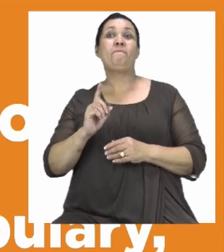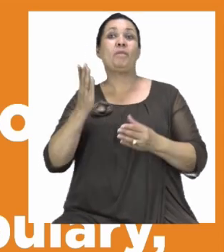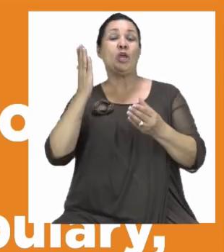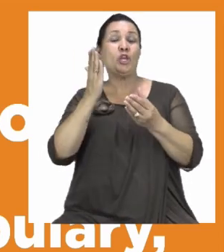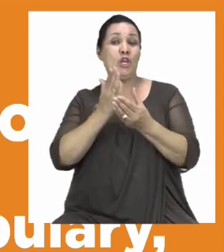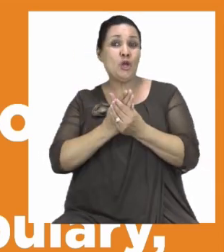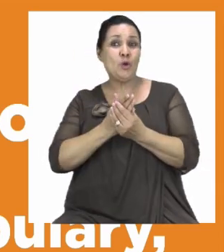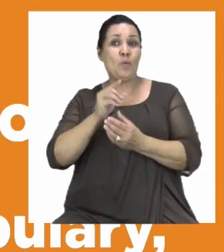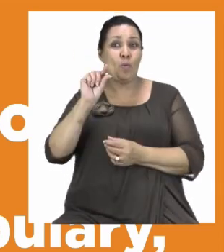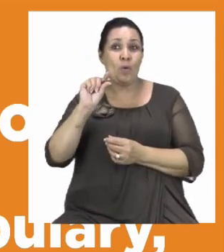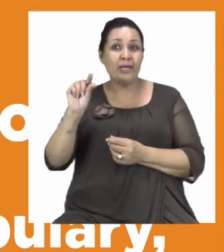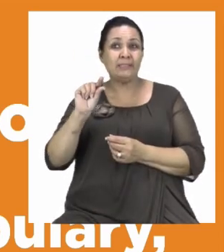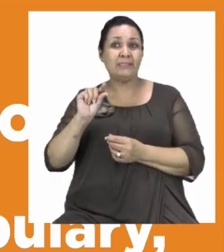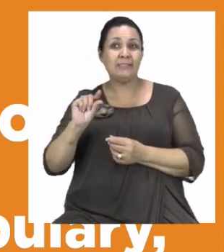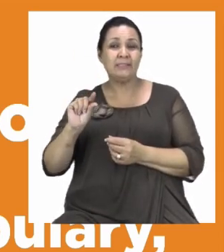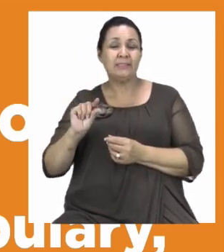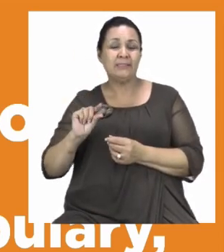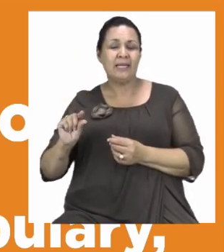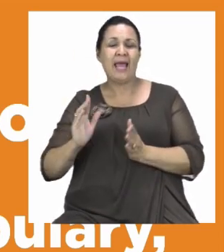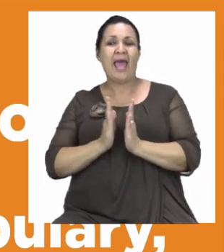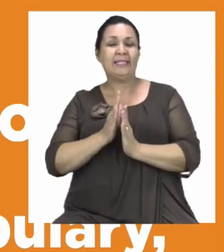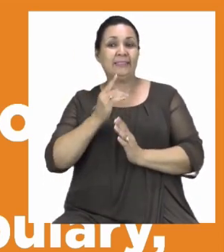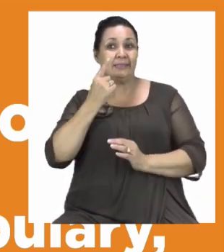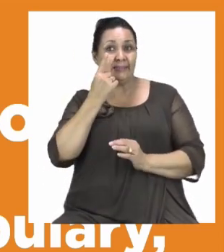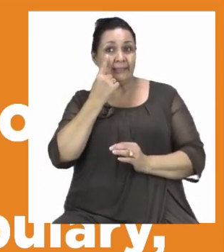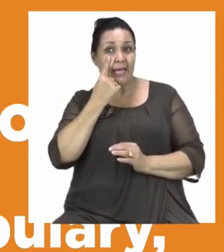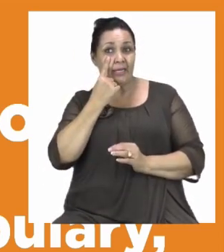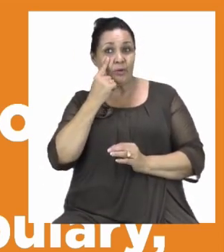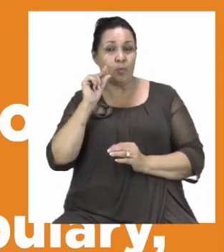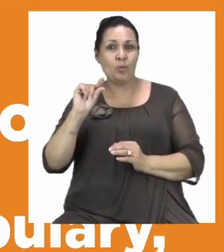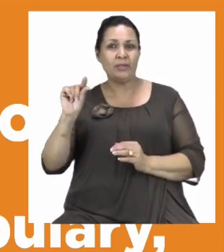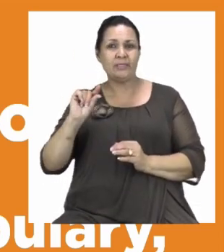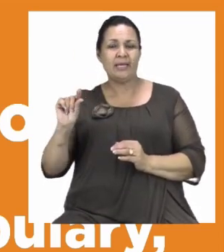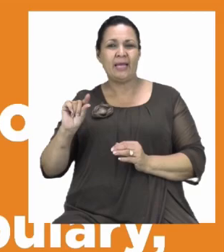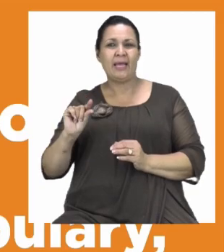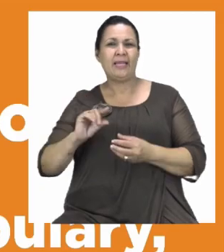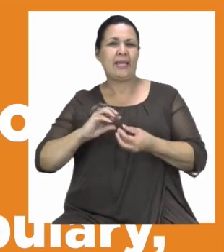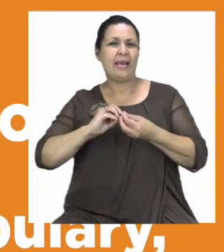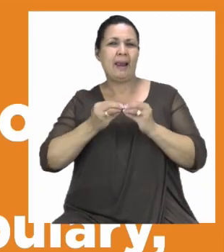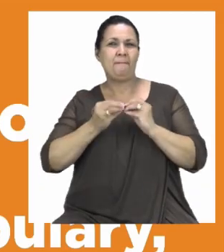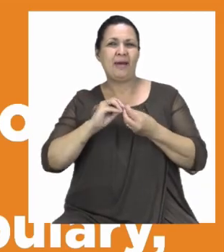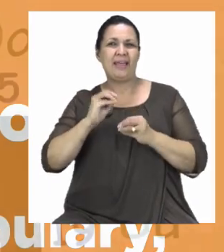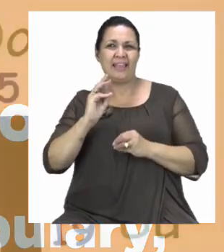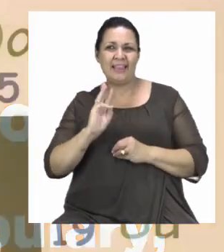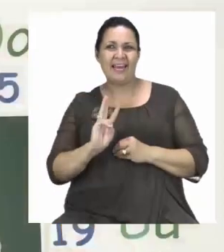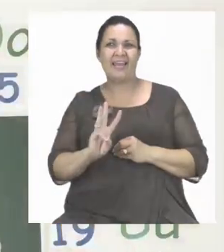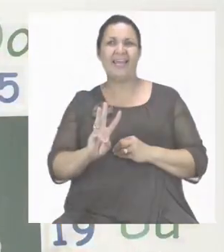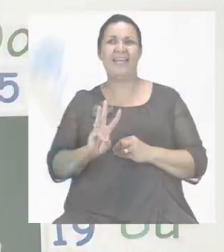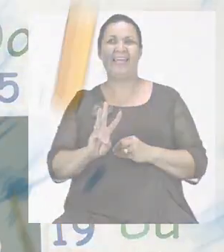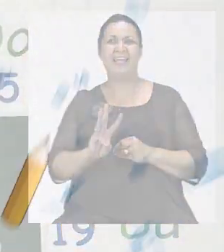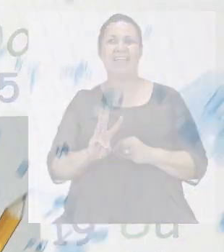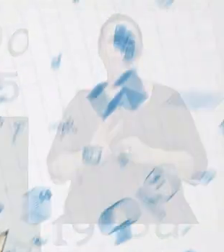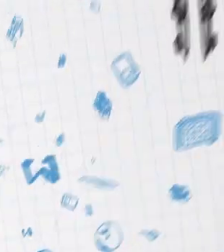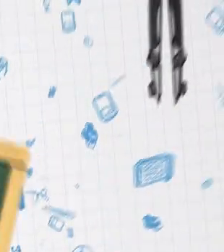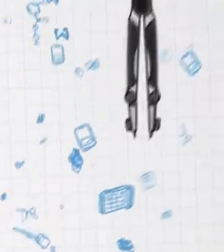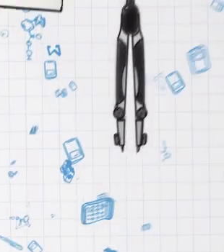vocabulary, sight words, and the number 3.